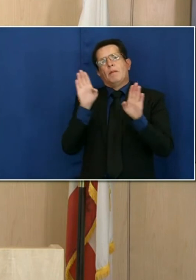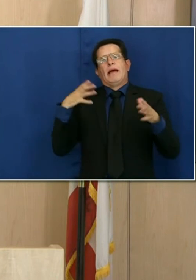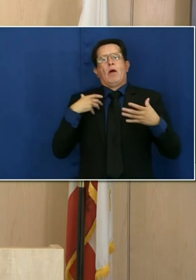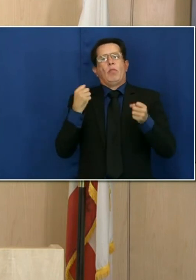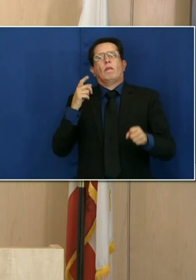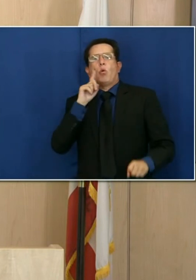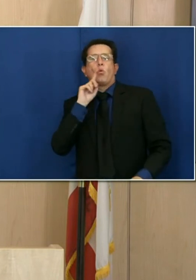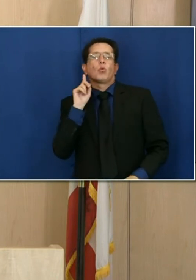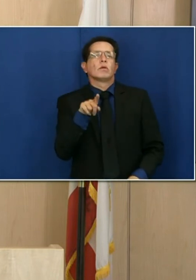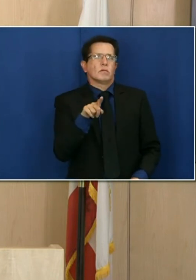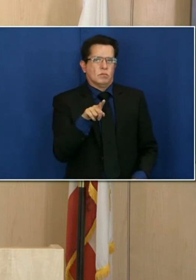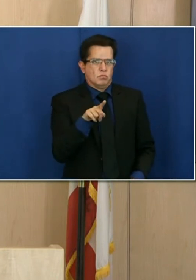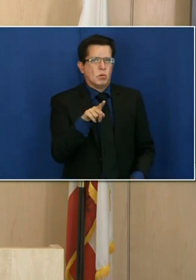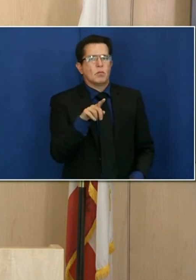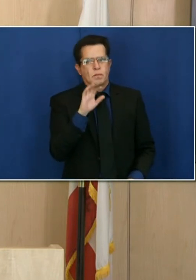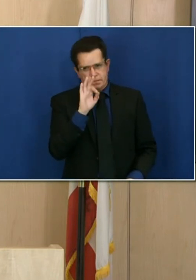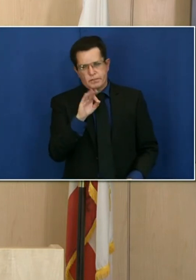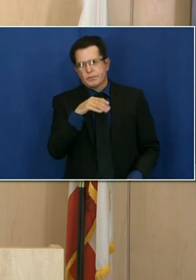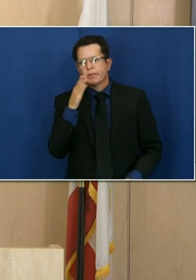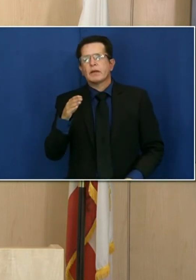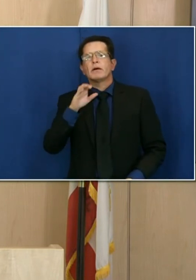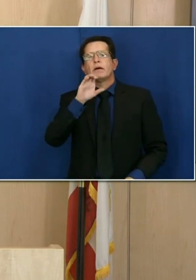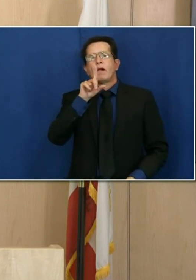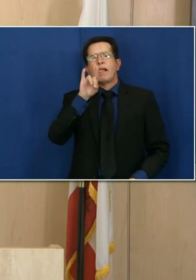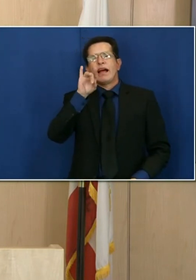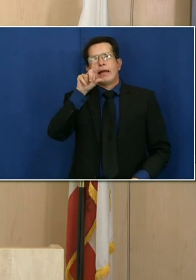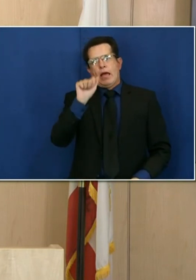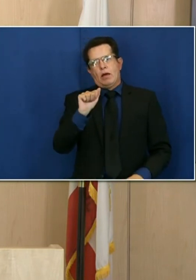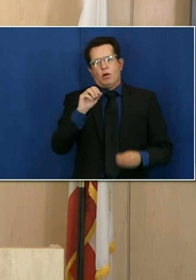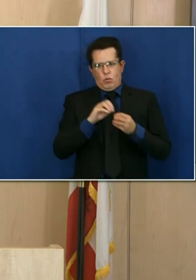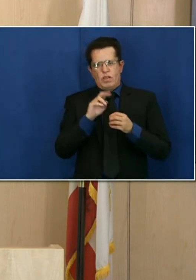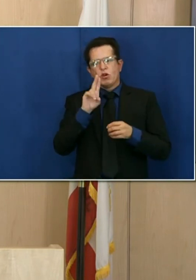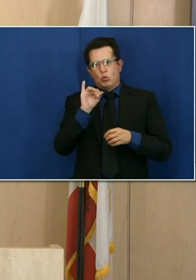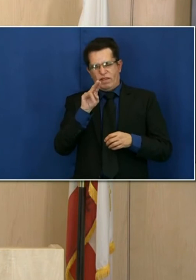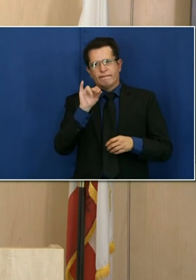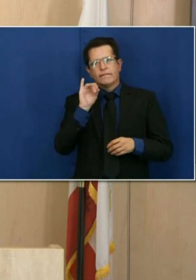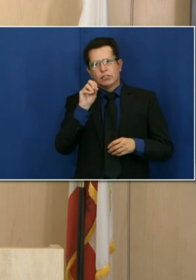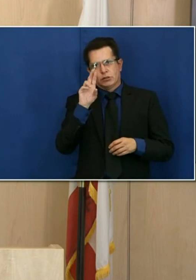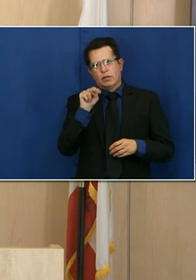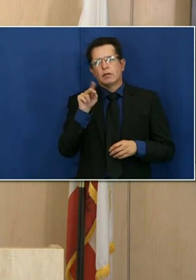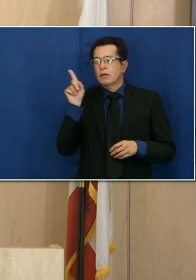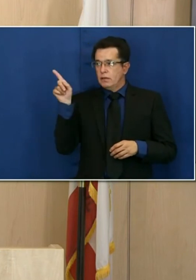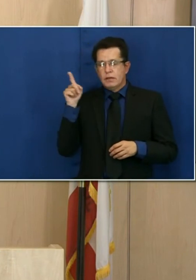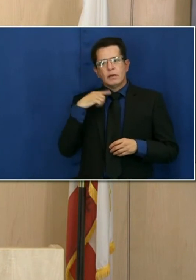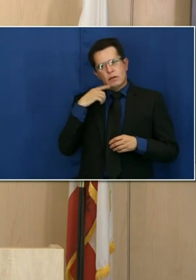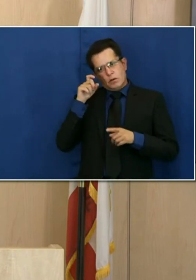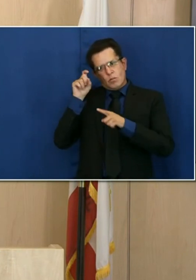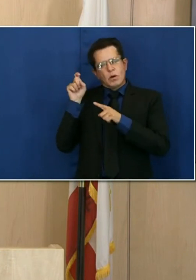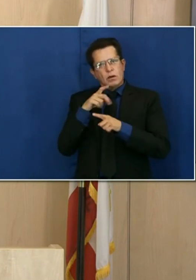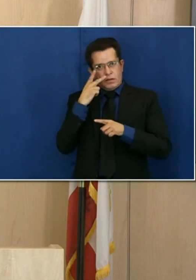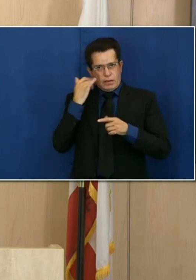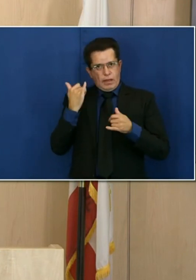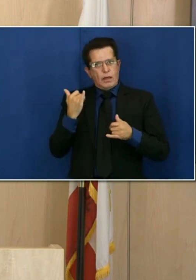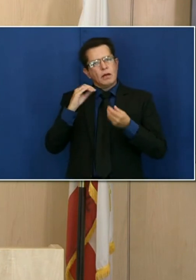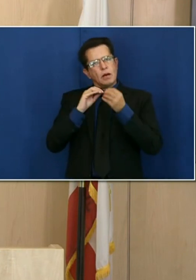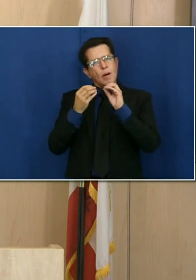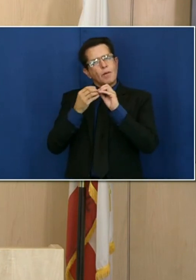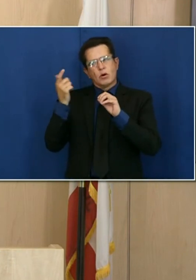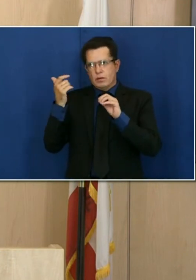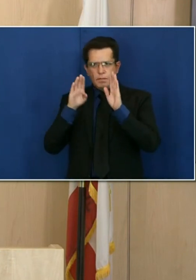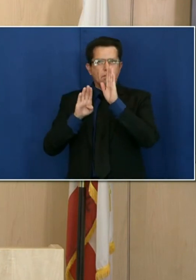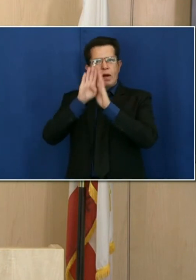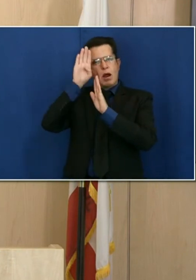This next question is from Claudia with Univision. Based on the record numbers and dates, does it seem that this is a result of gatherings that might have